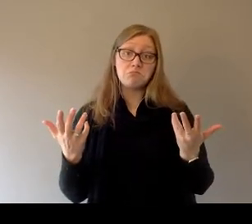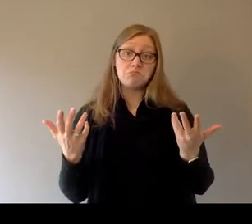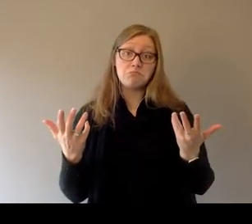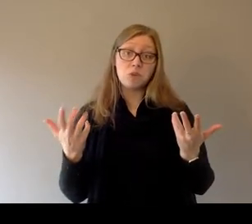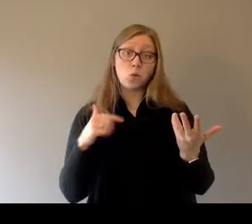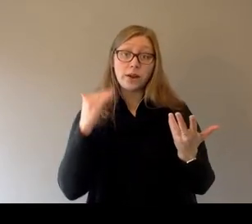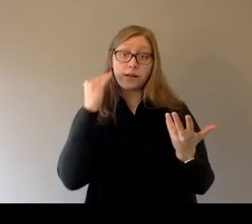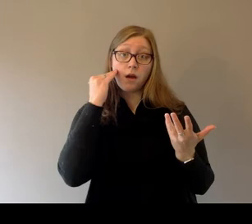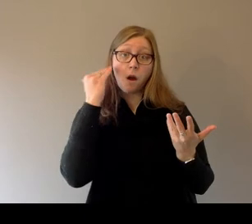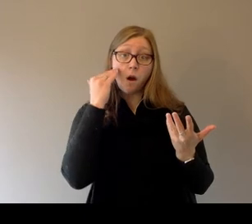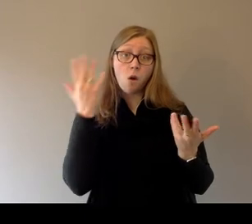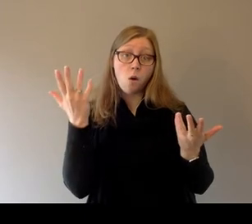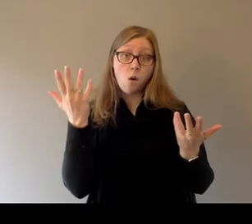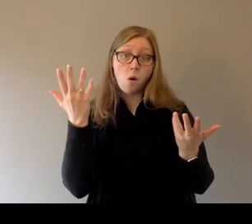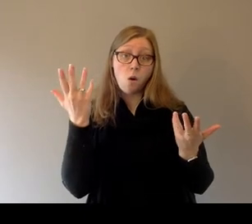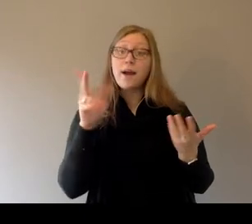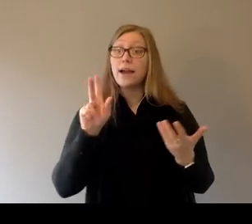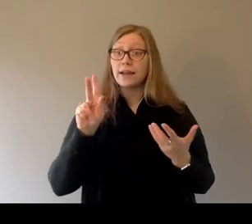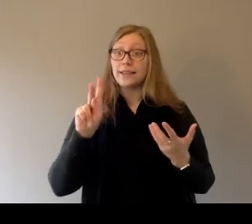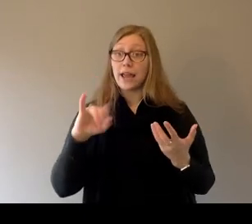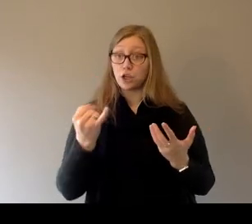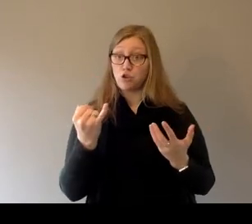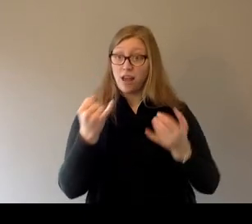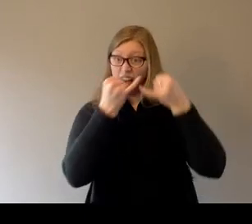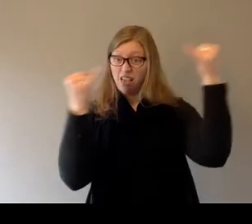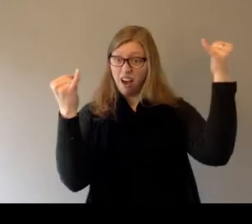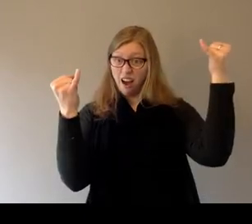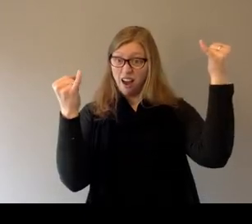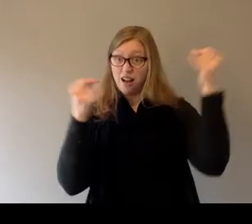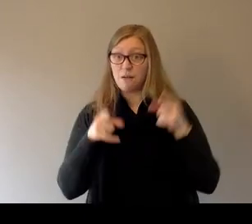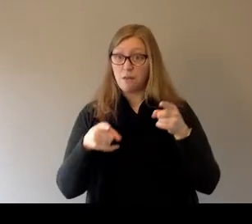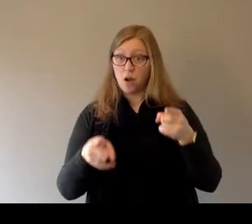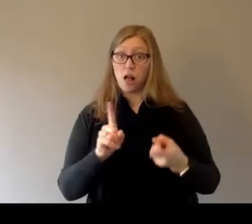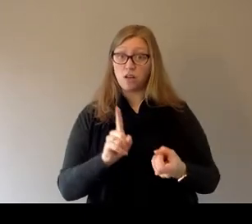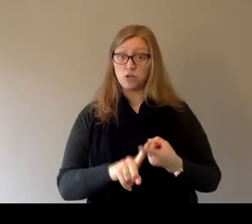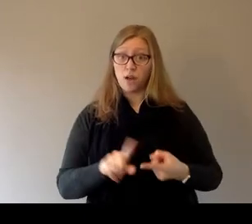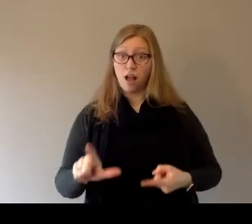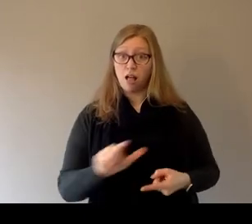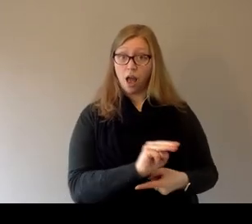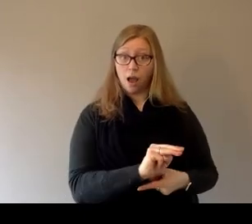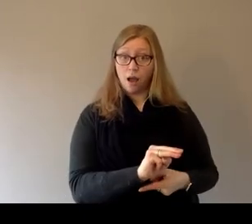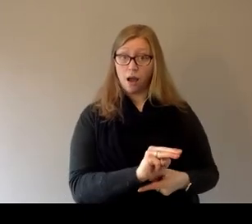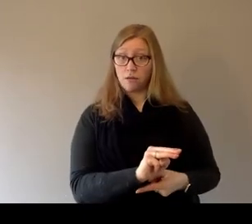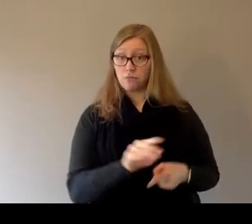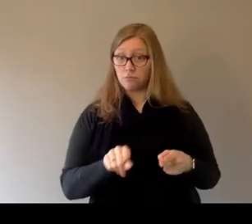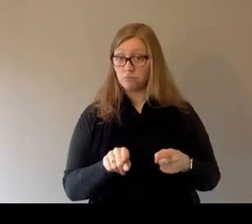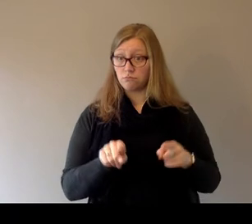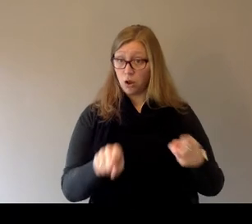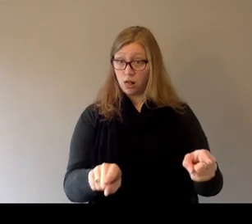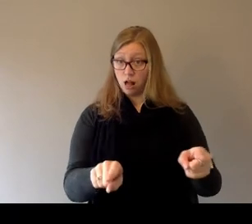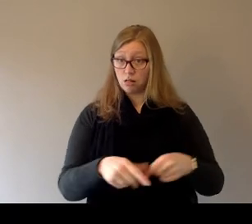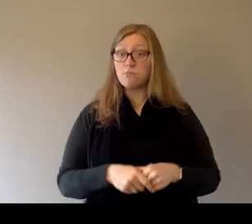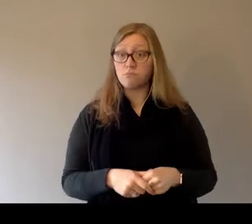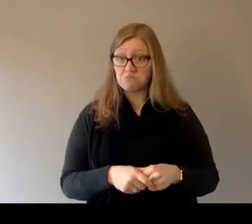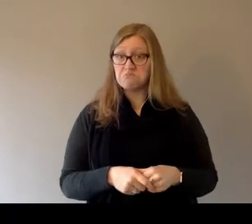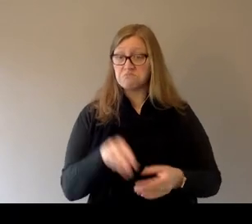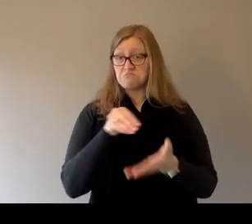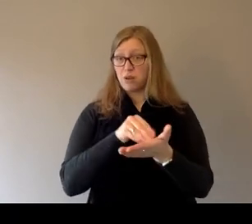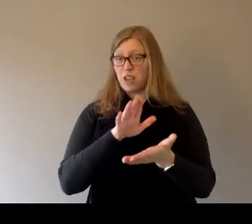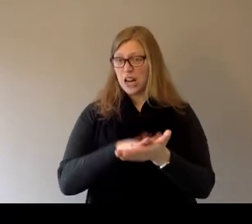that KJ is parallel to LM. All right, so let's write that down.